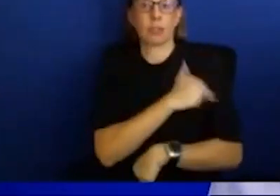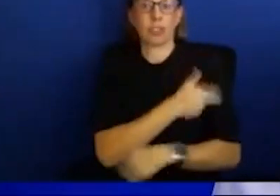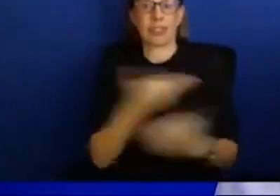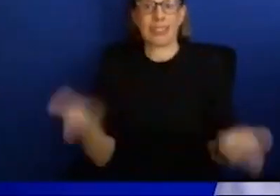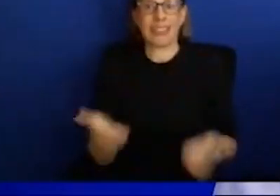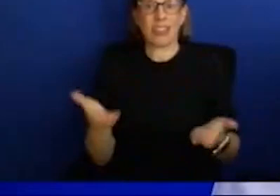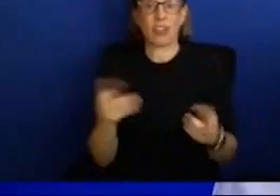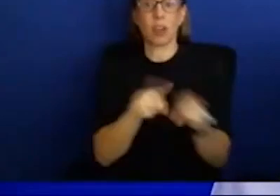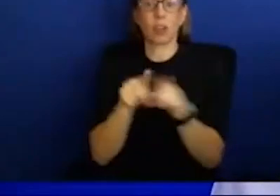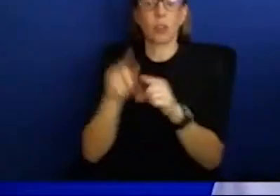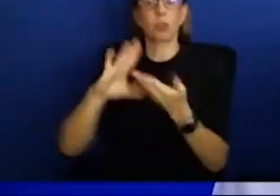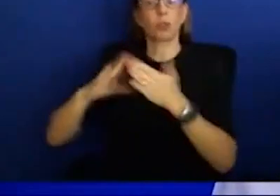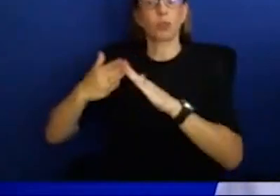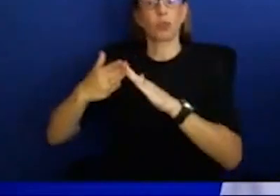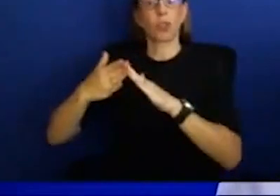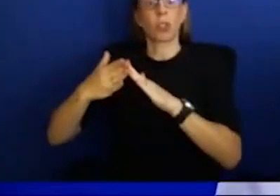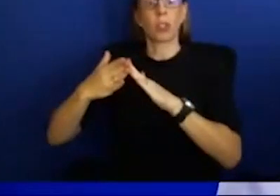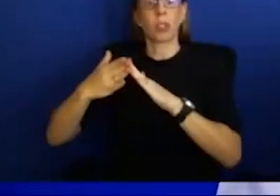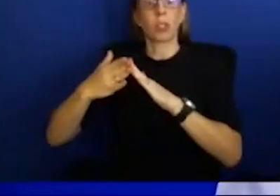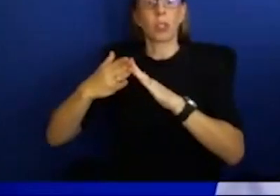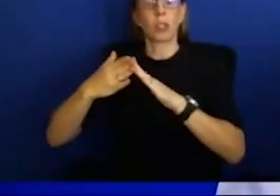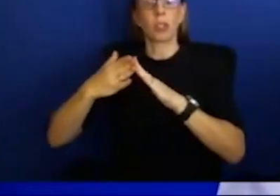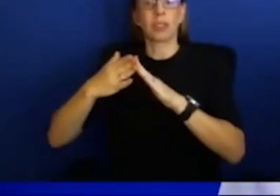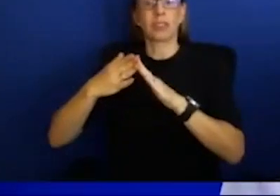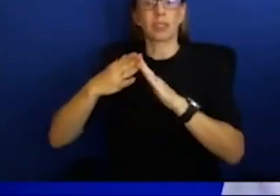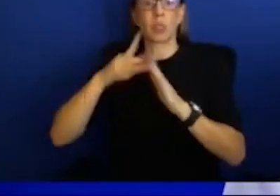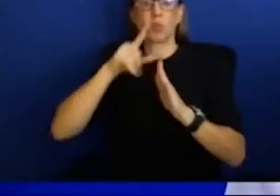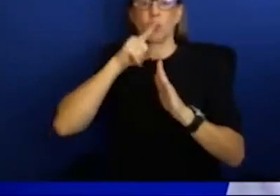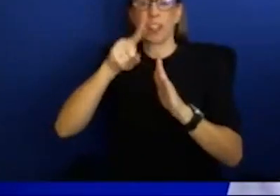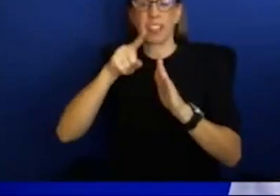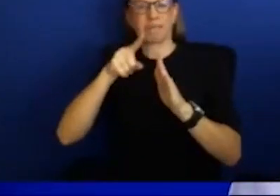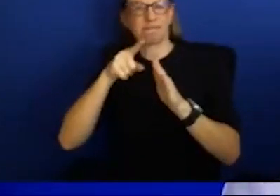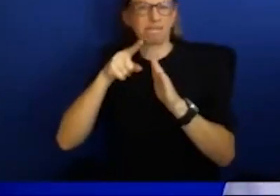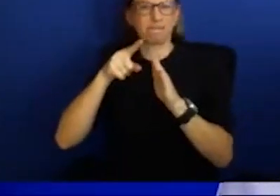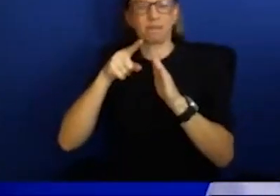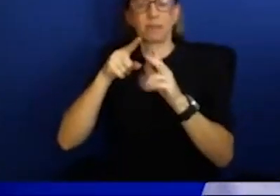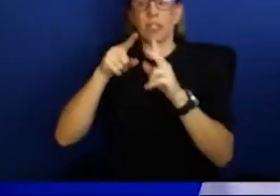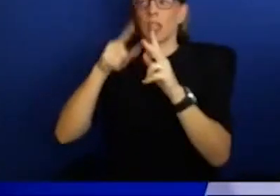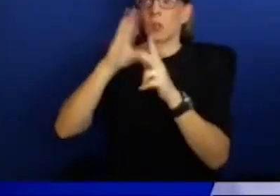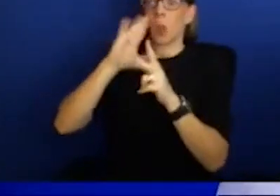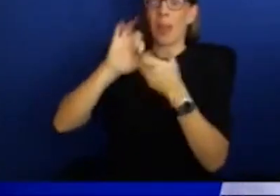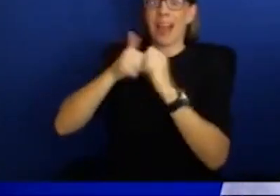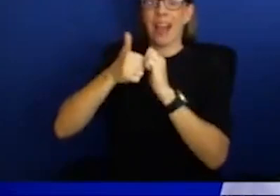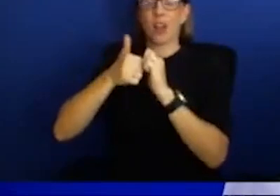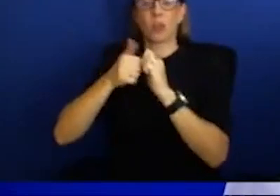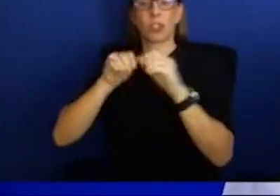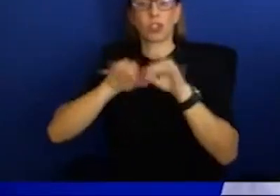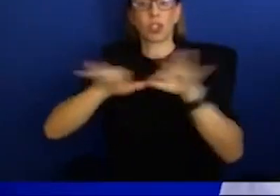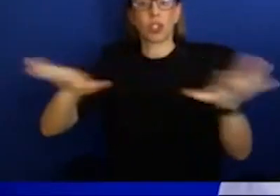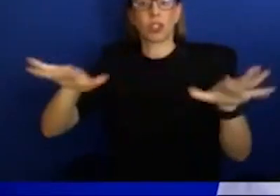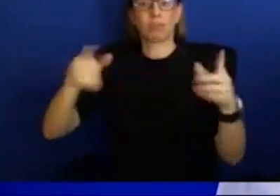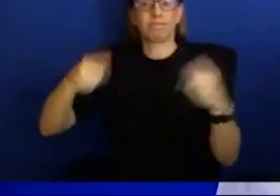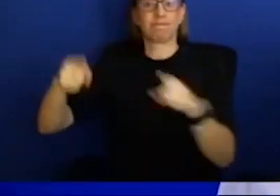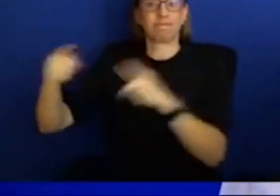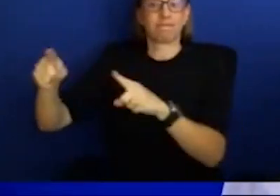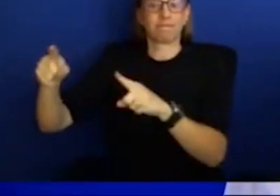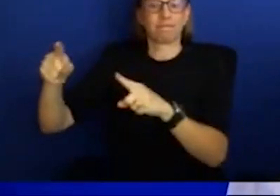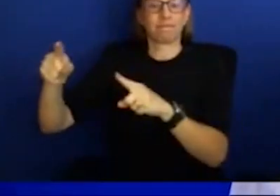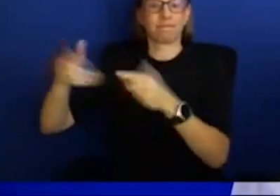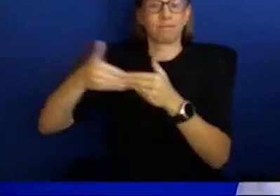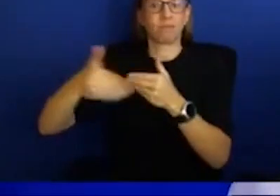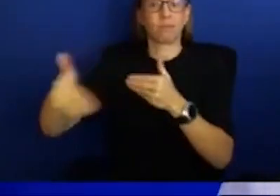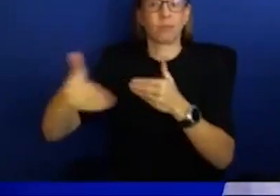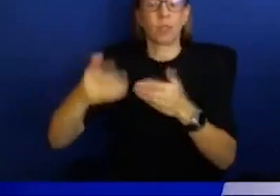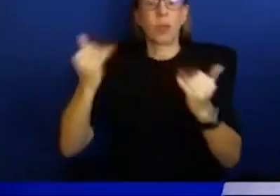community are going to be the real bellwether as to how this surge is going, and hopefully overall the surge is decreasing,